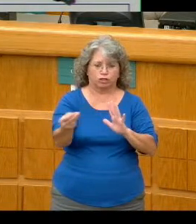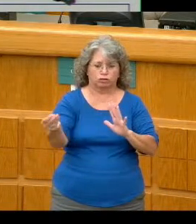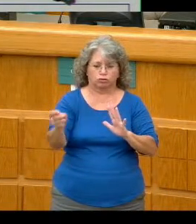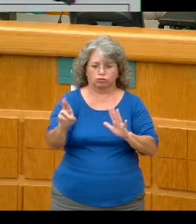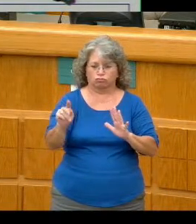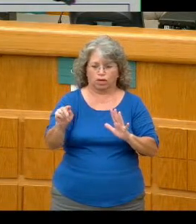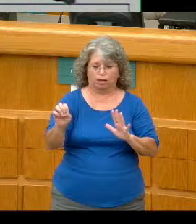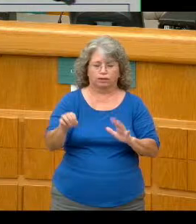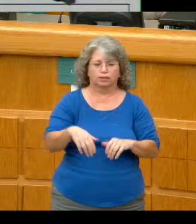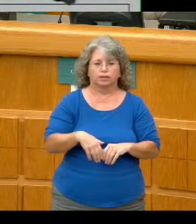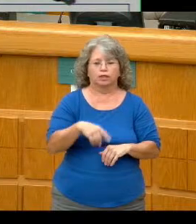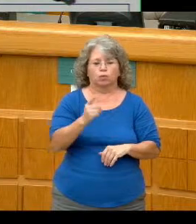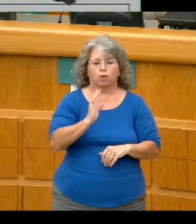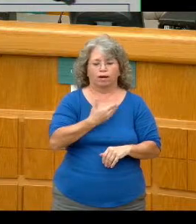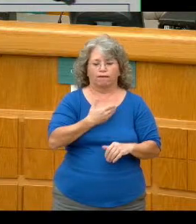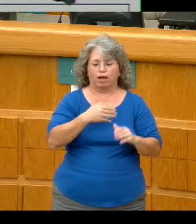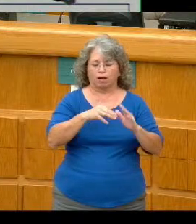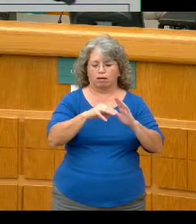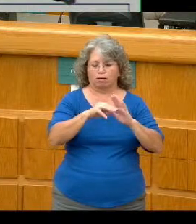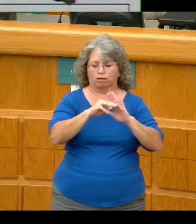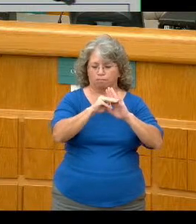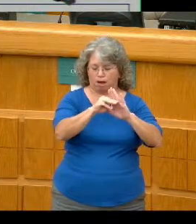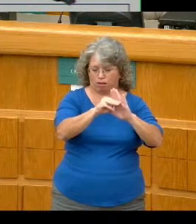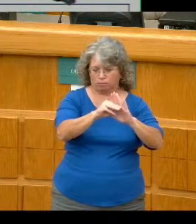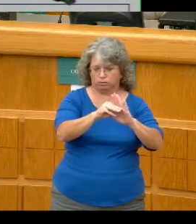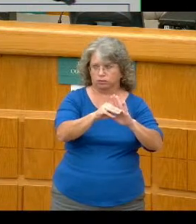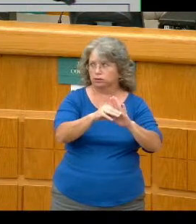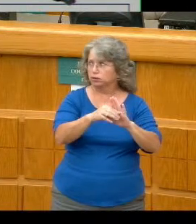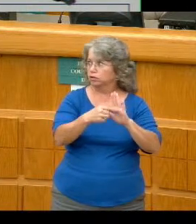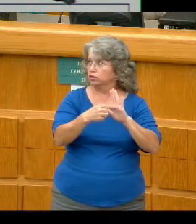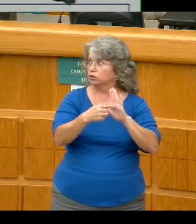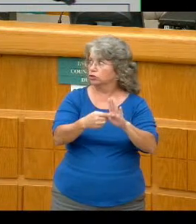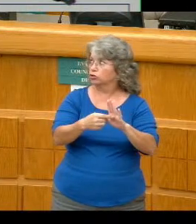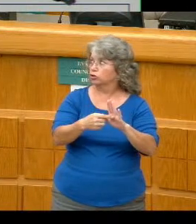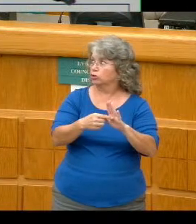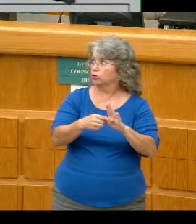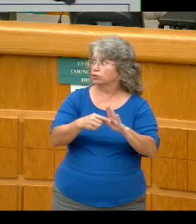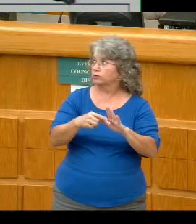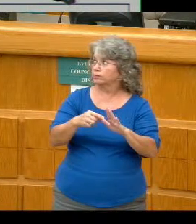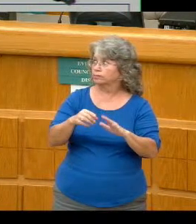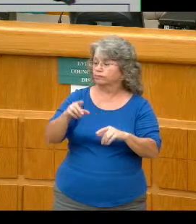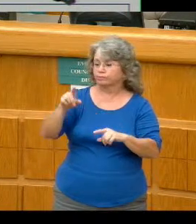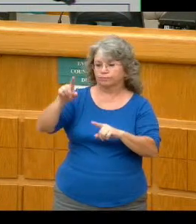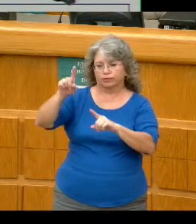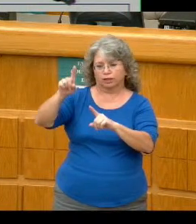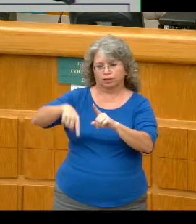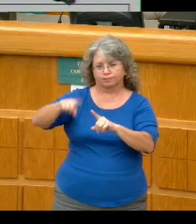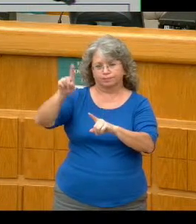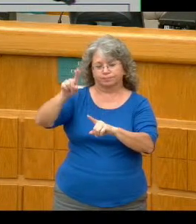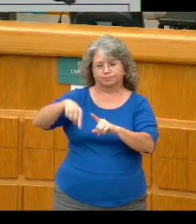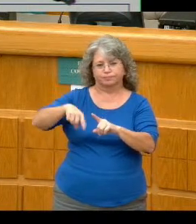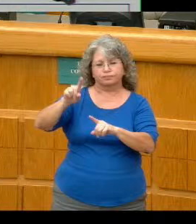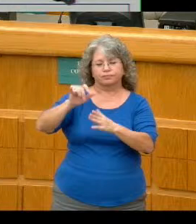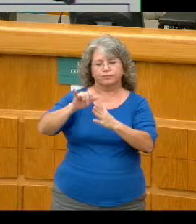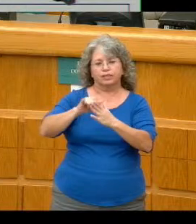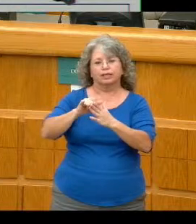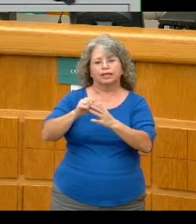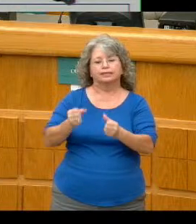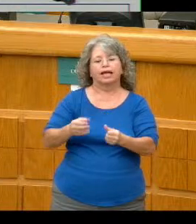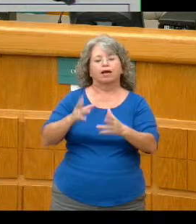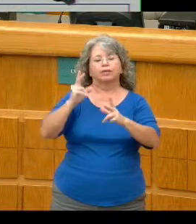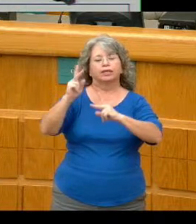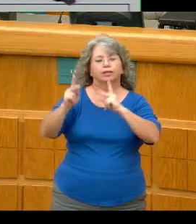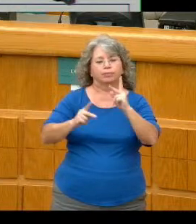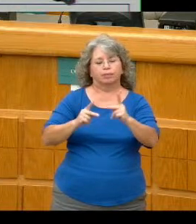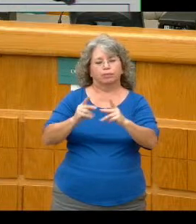estimate the transmission rate. One of the model outputs you can see right here, what you see over there on the vertical axis is the transmission